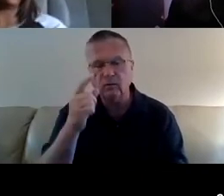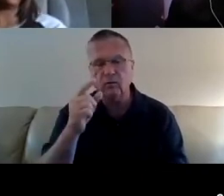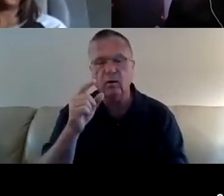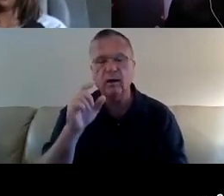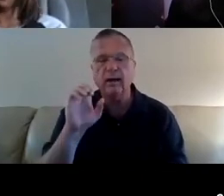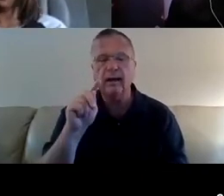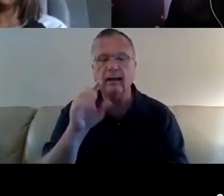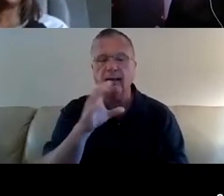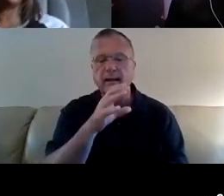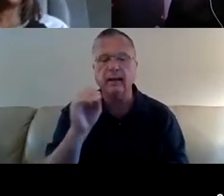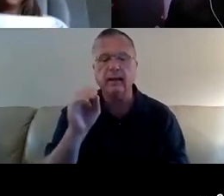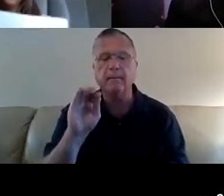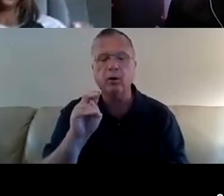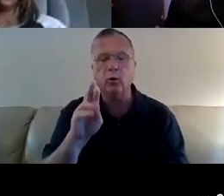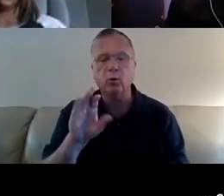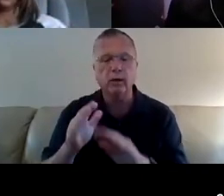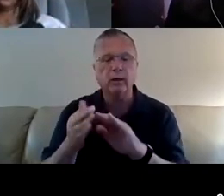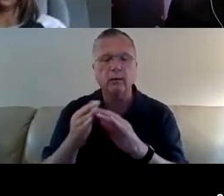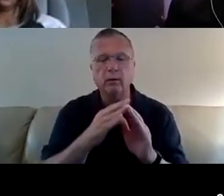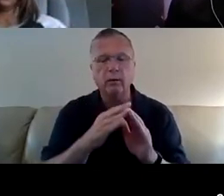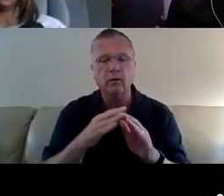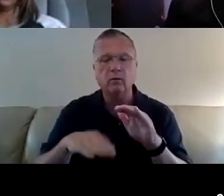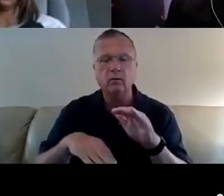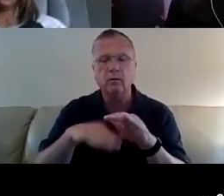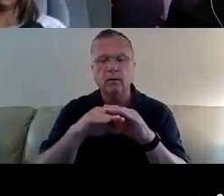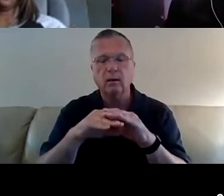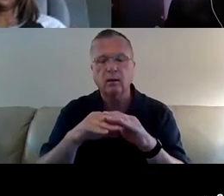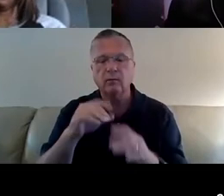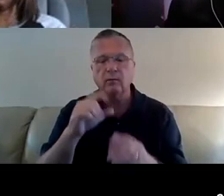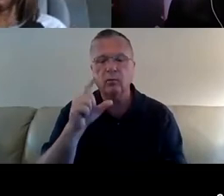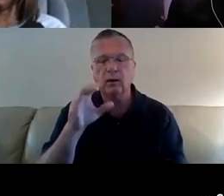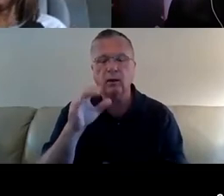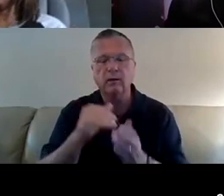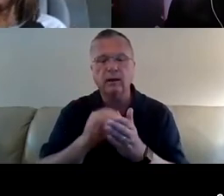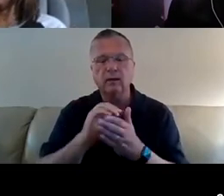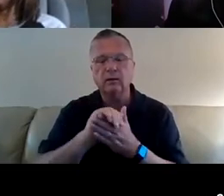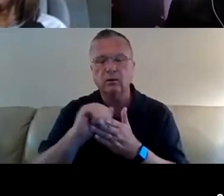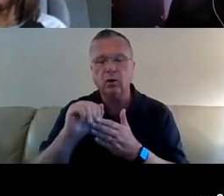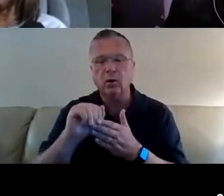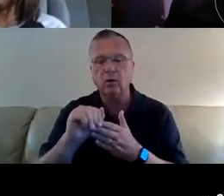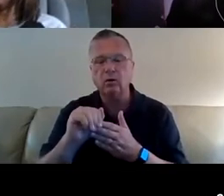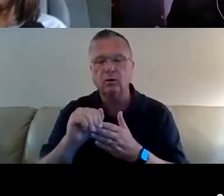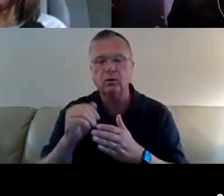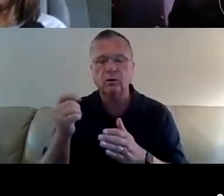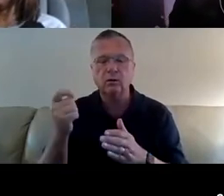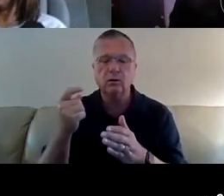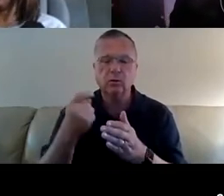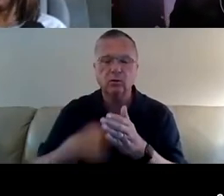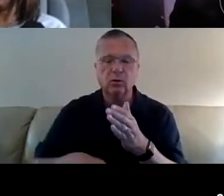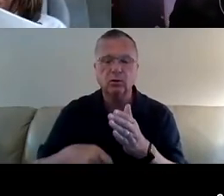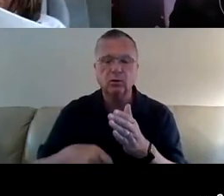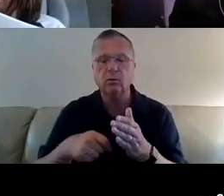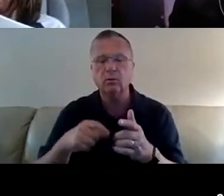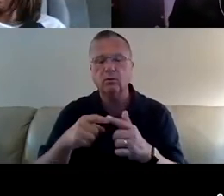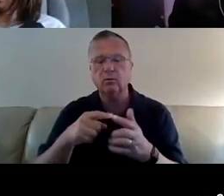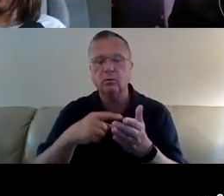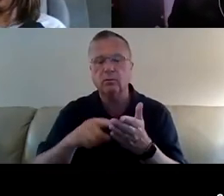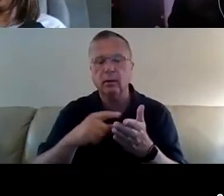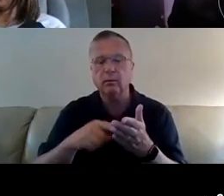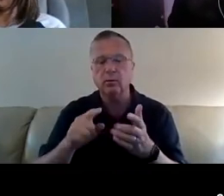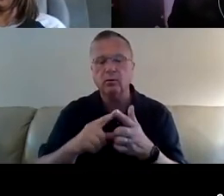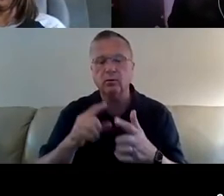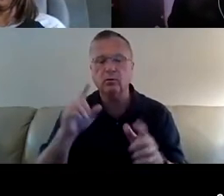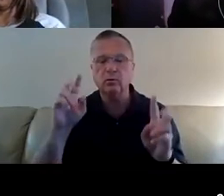in an amount not to exceed $100,000, chargeable to and payable from the Stop the Violence Trust